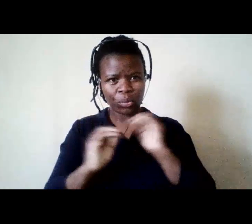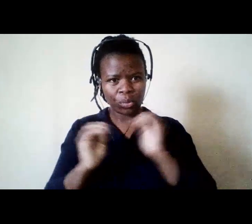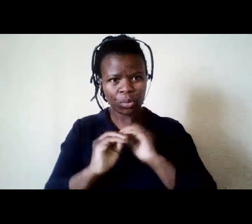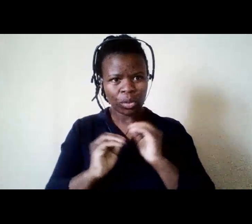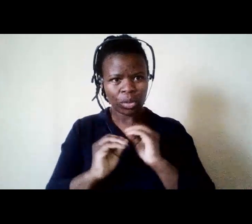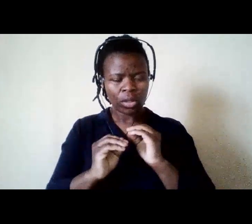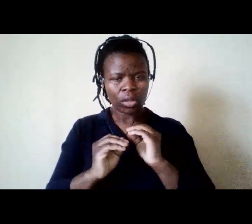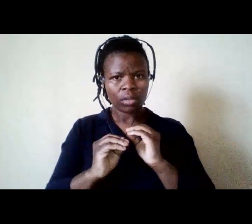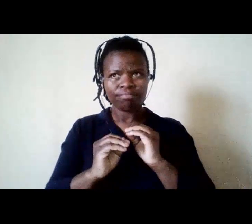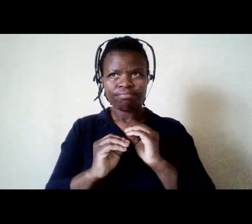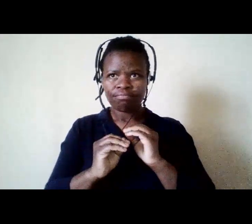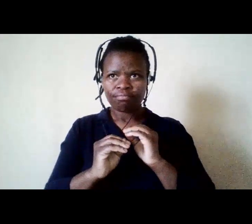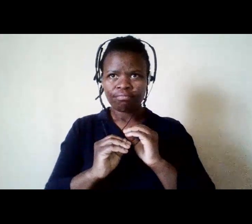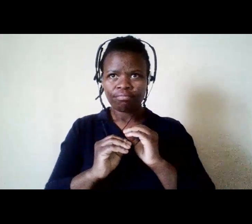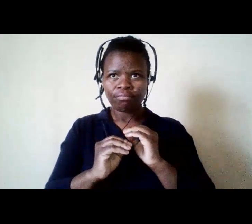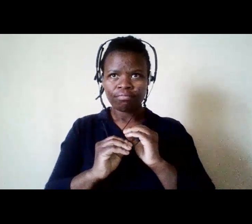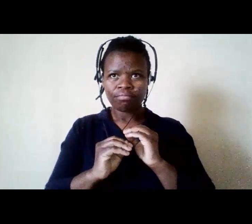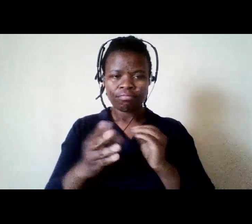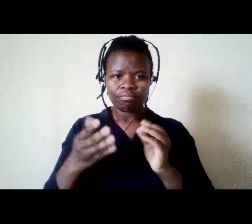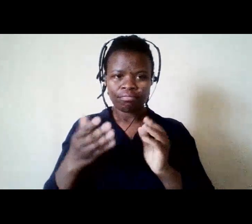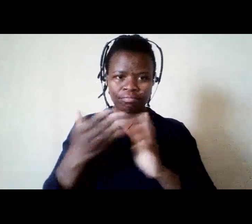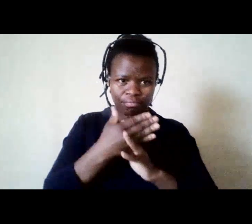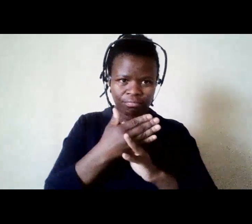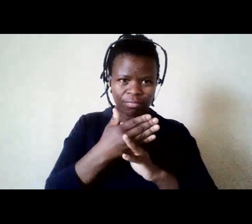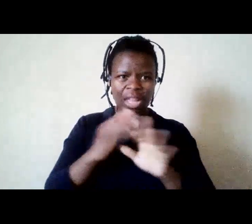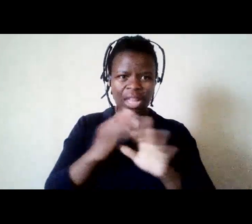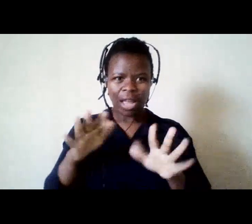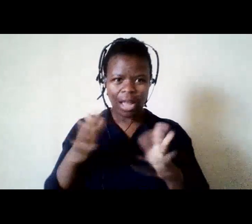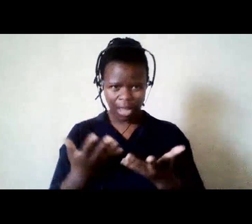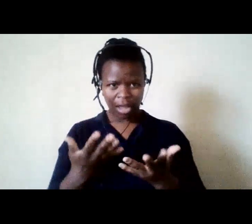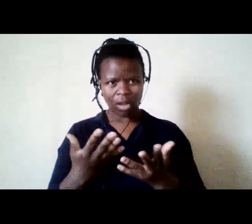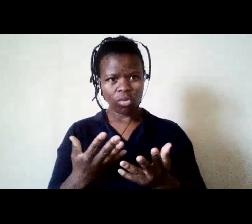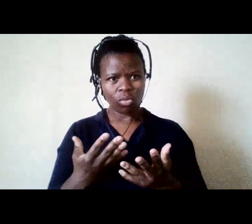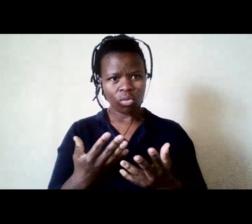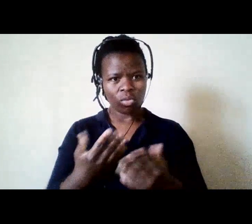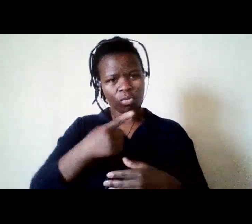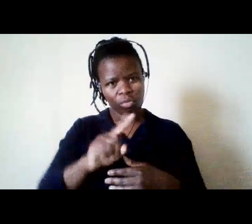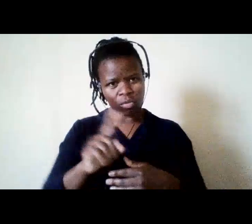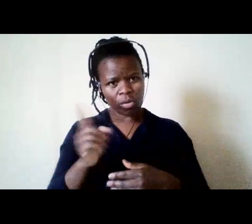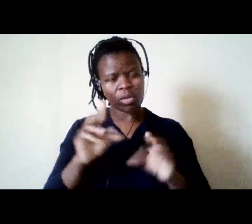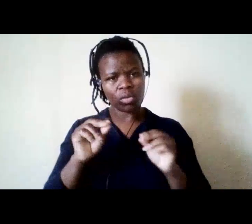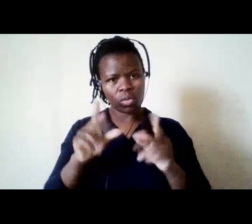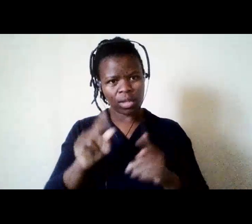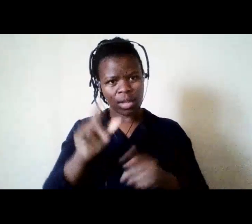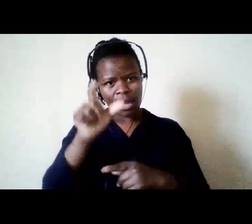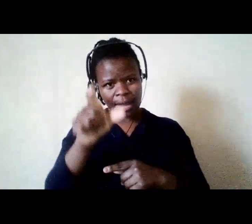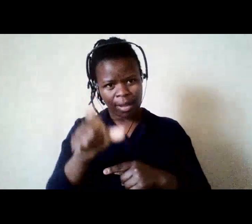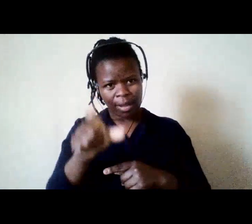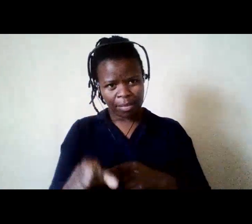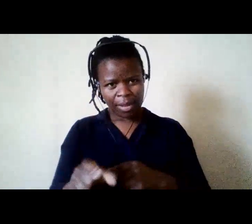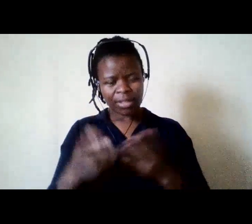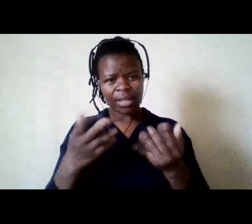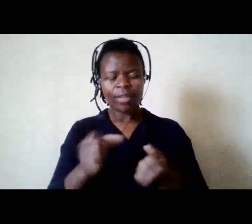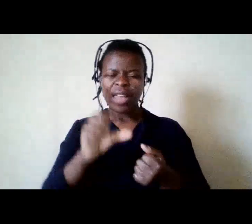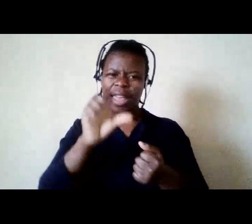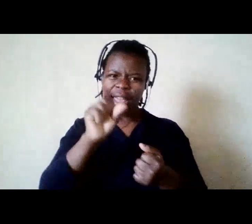actually bring in that whole idea of saying, okay, a person with SPID has